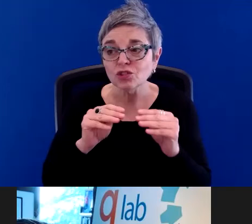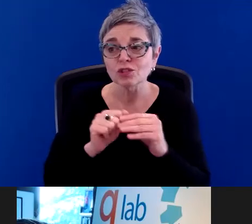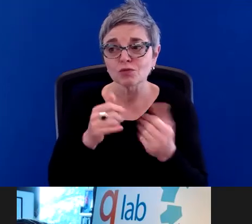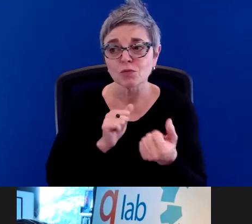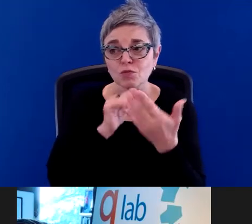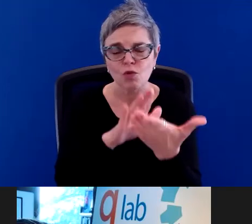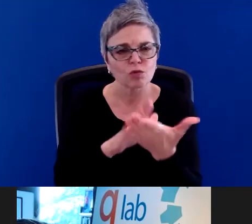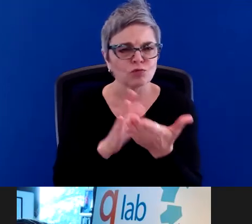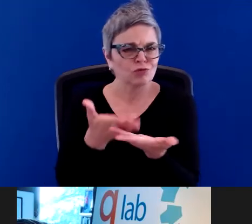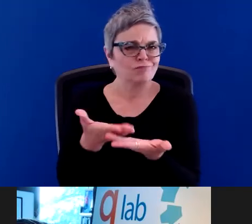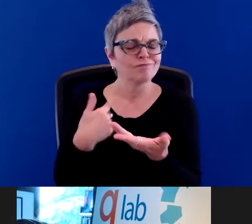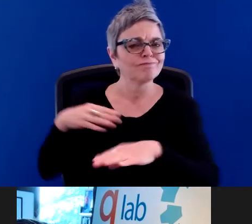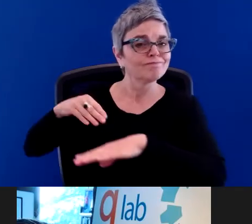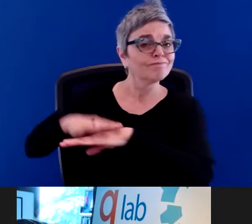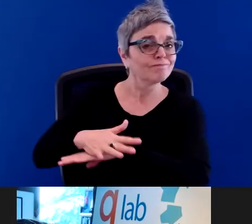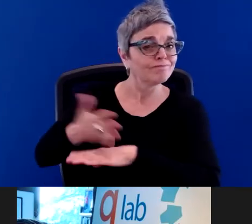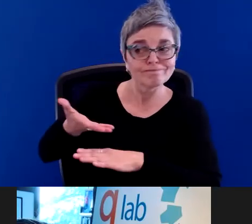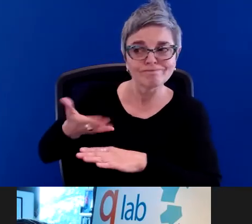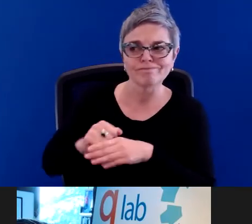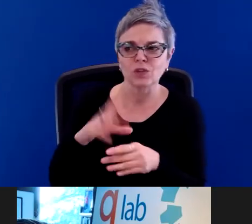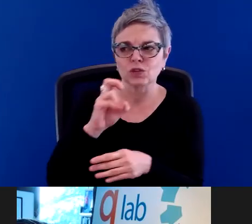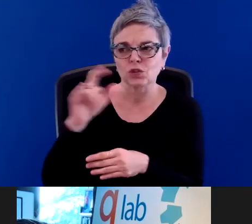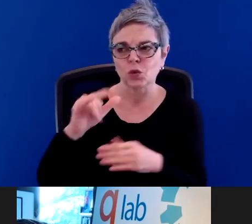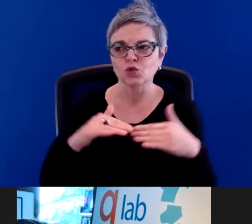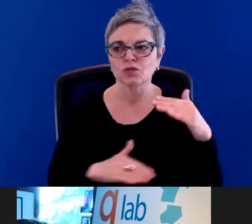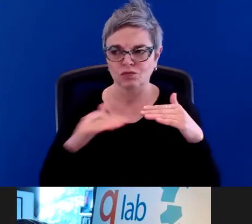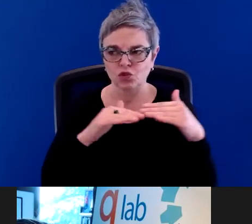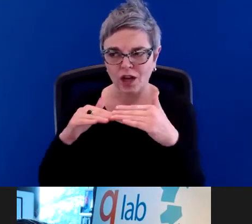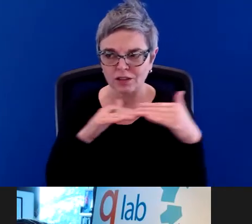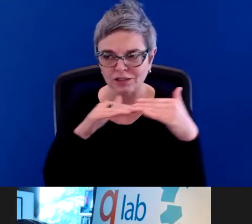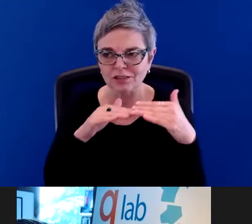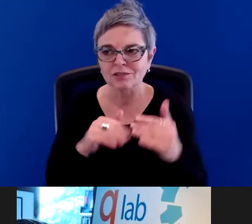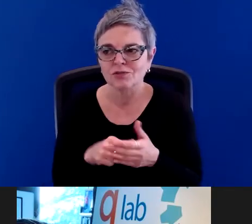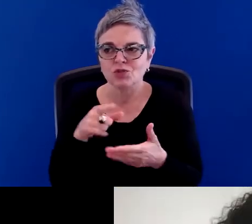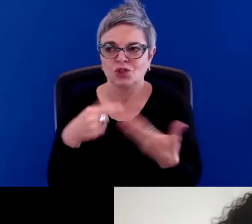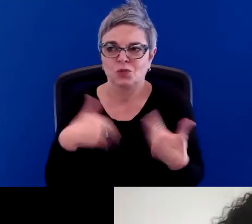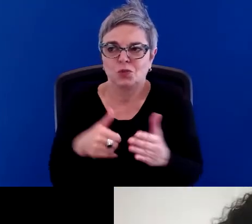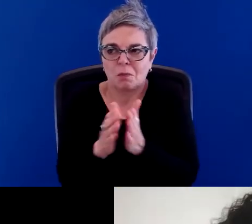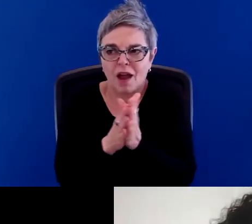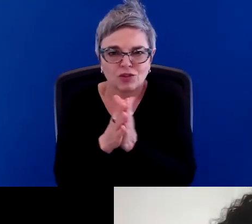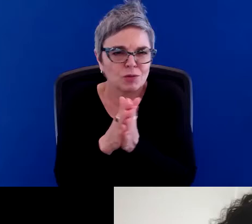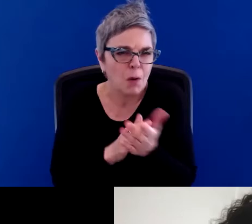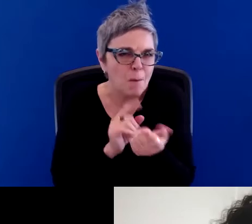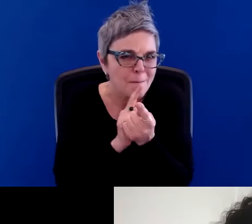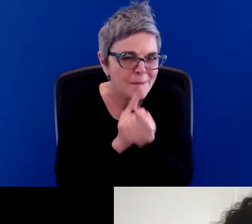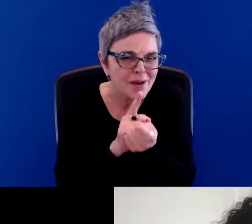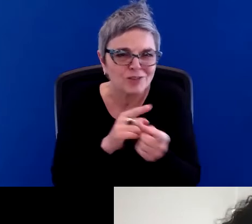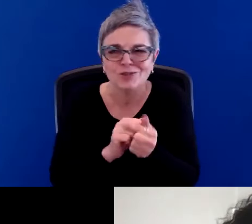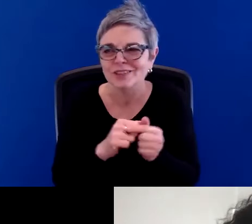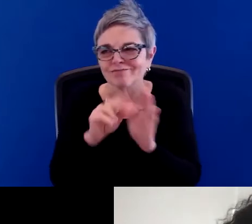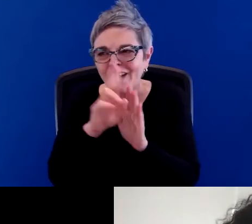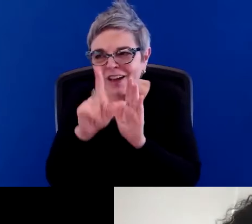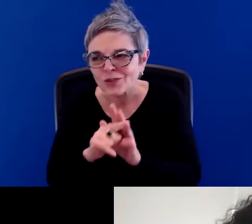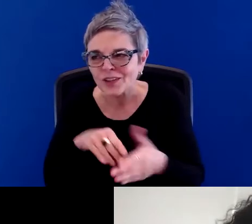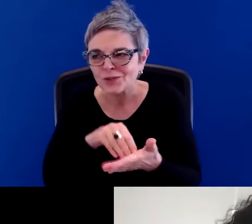Awesome. Thank you all for this wonderful opportunity. After having worked on this project with everyone for the last few years,